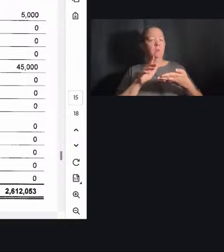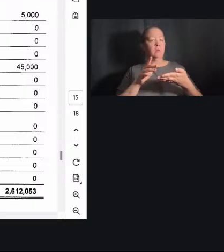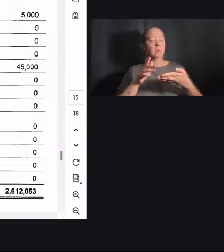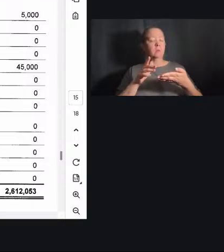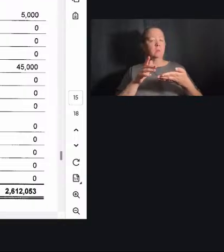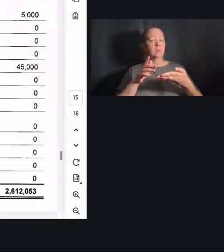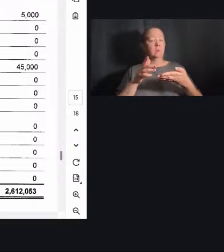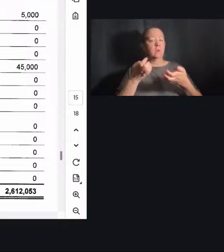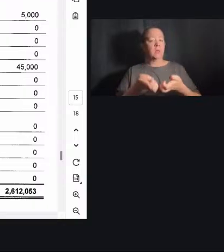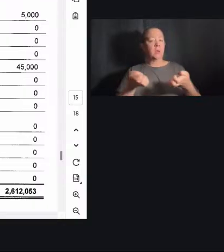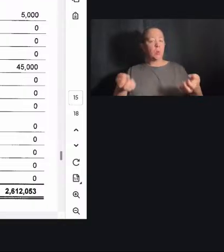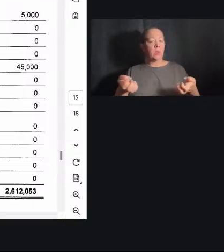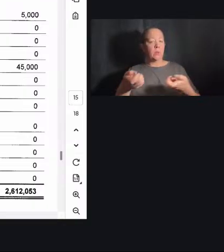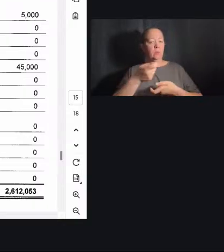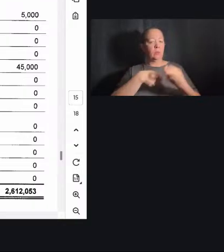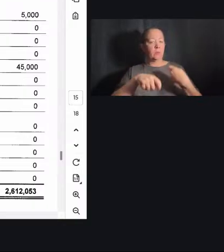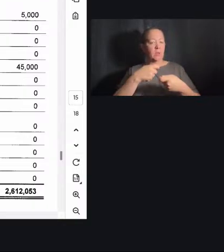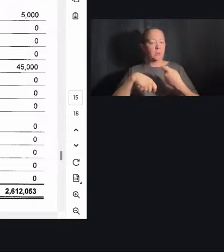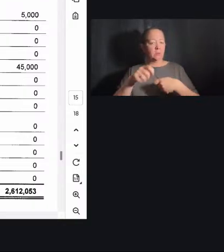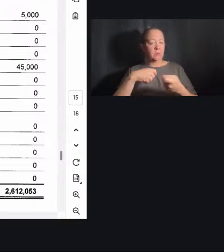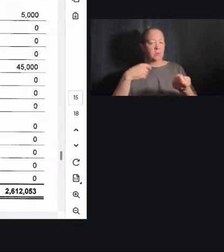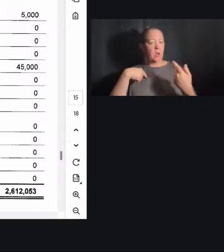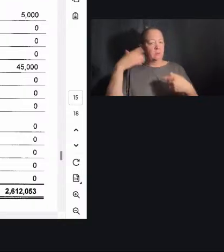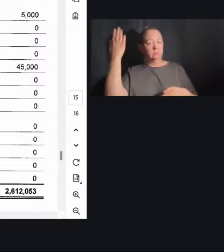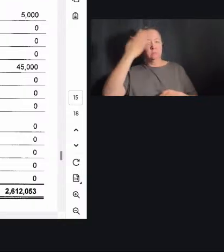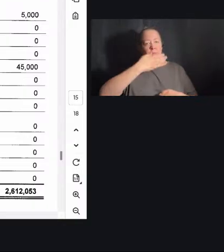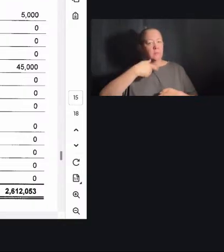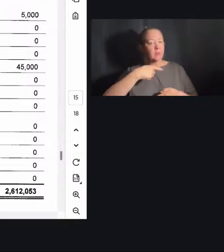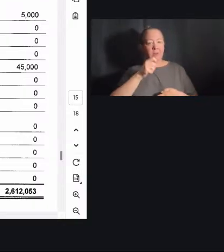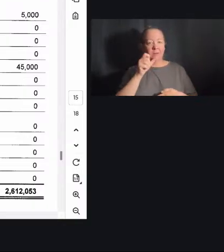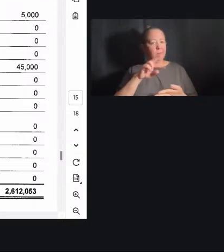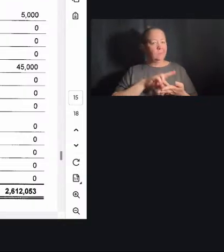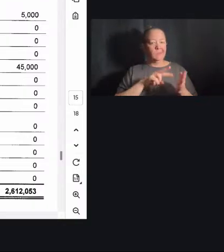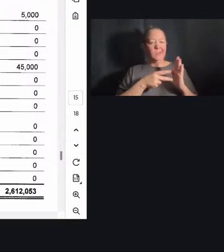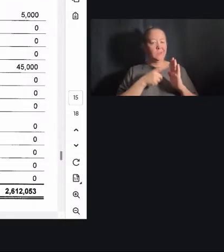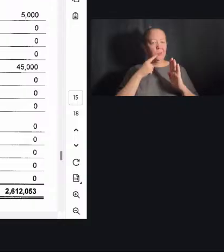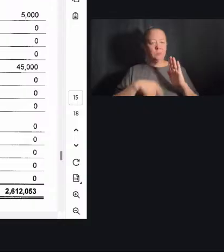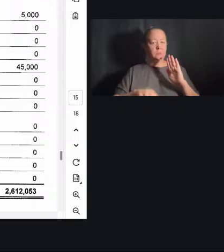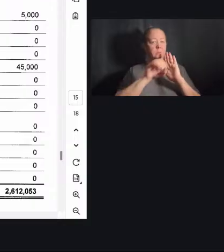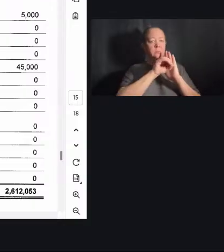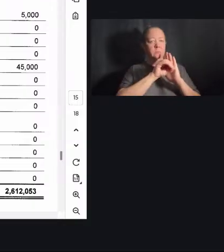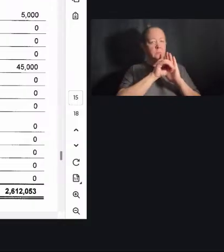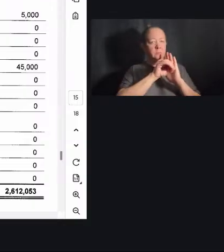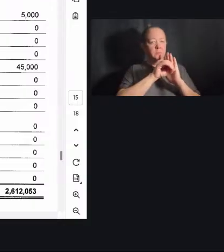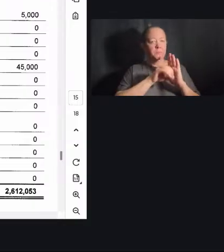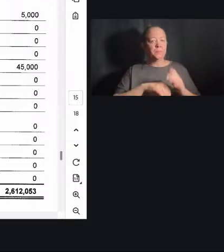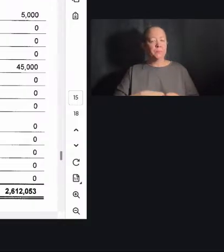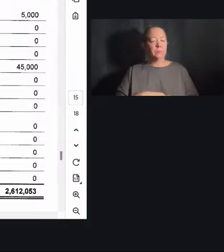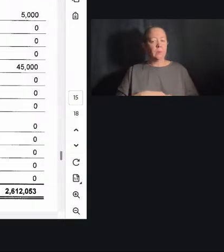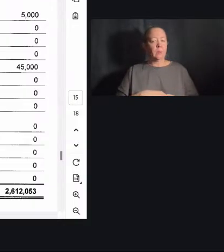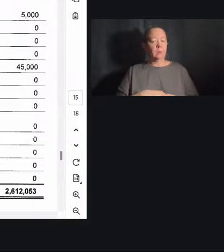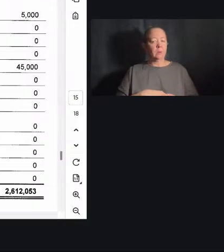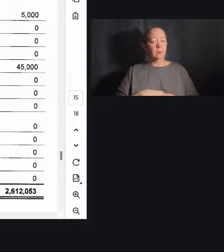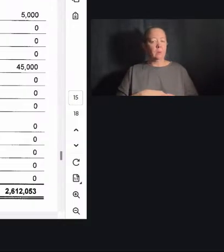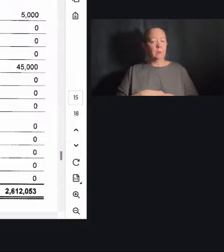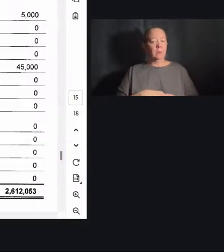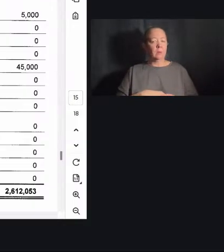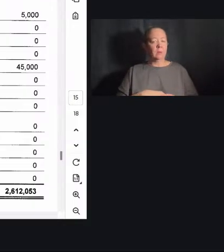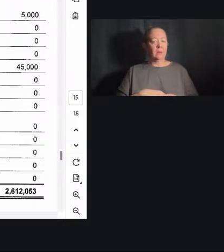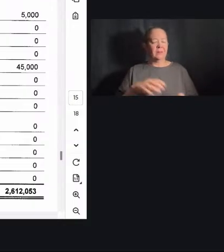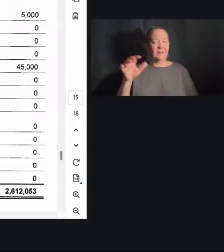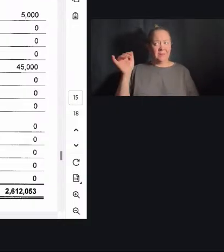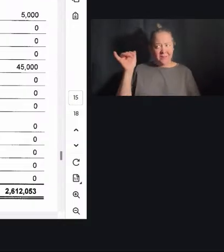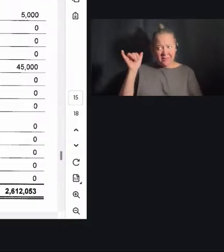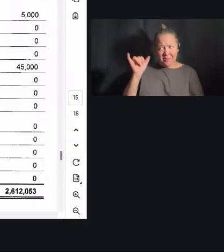got by me last time, and I don't believe we were intending to zero it out. I think I can maybe touch upon that. That's more than a footnote. Are